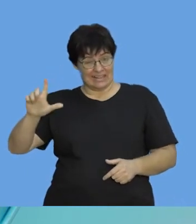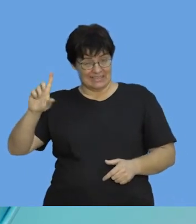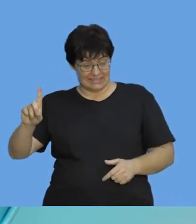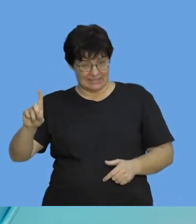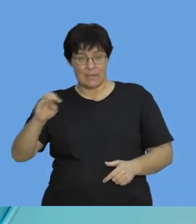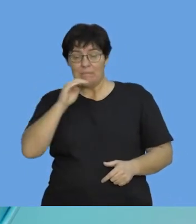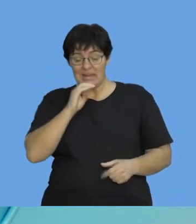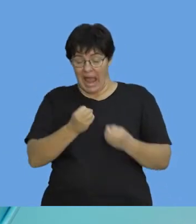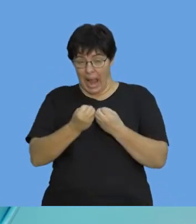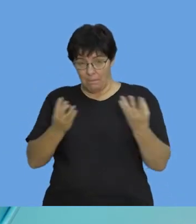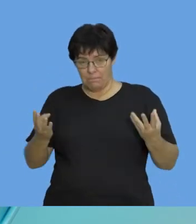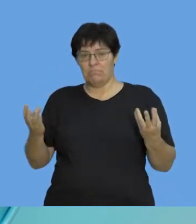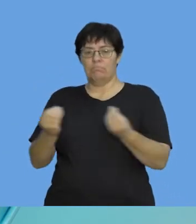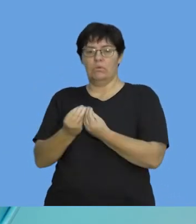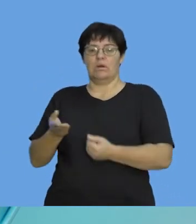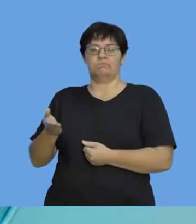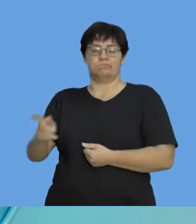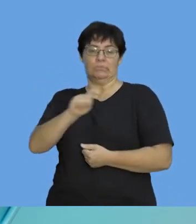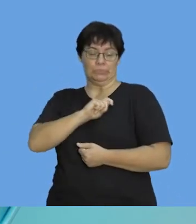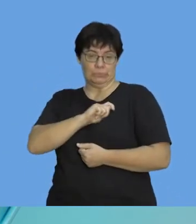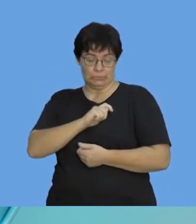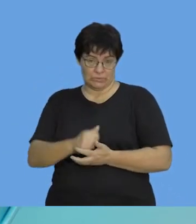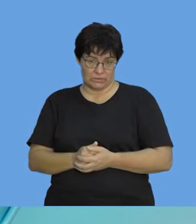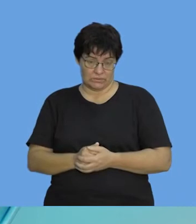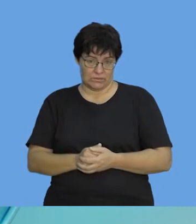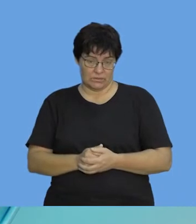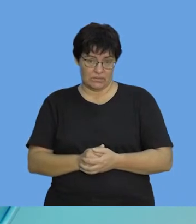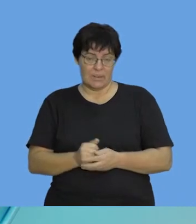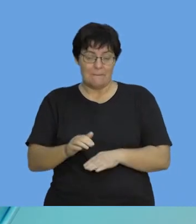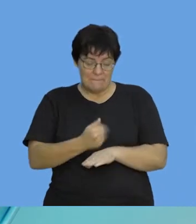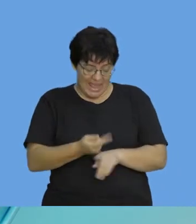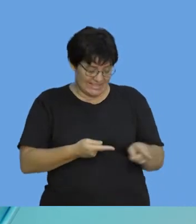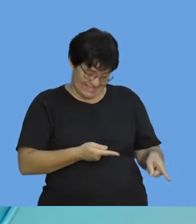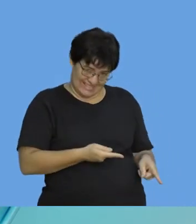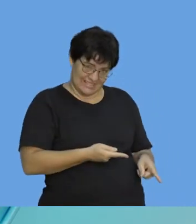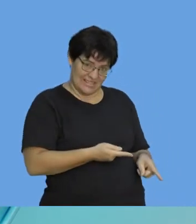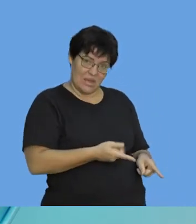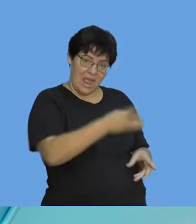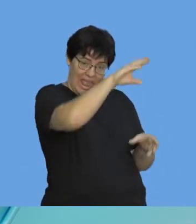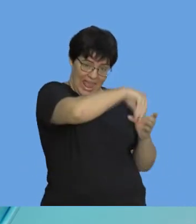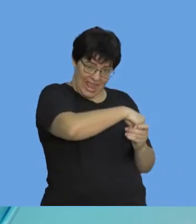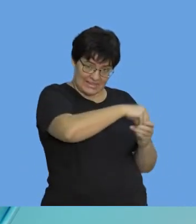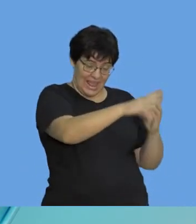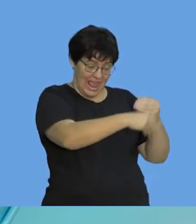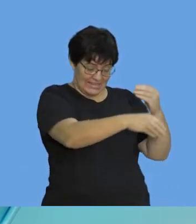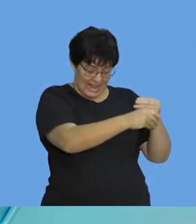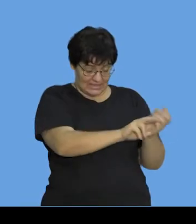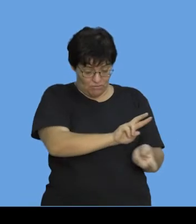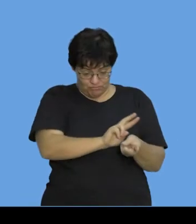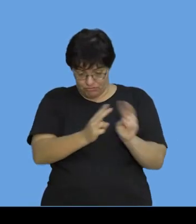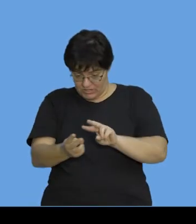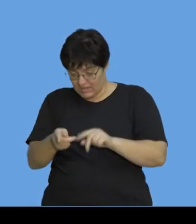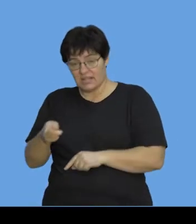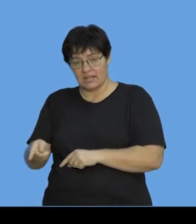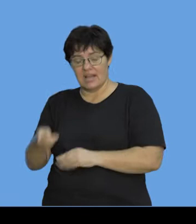to the amount of product. Okay, so based on what we put in as far as the reactants are concerned, right? So